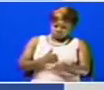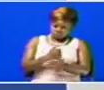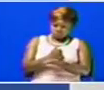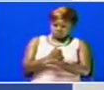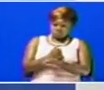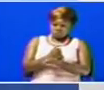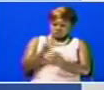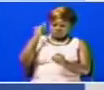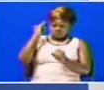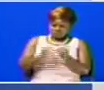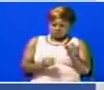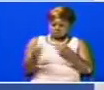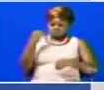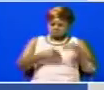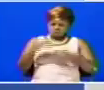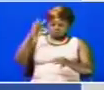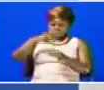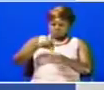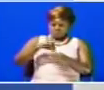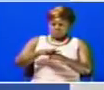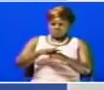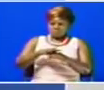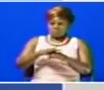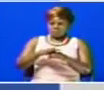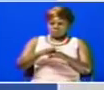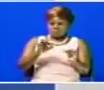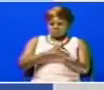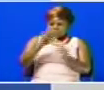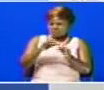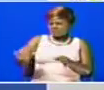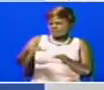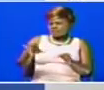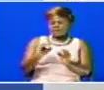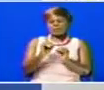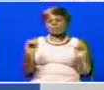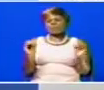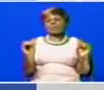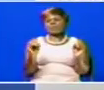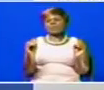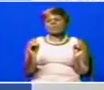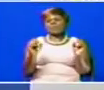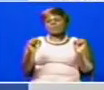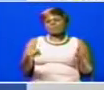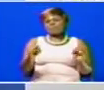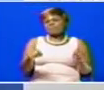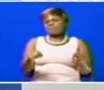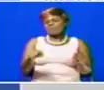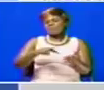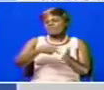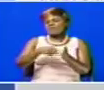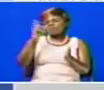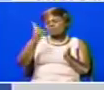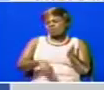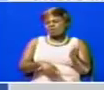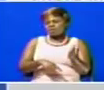end to electoral impunity in Kenya. No specific location has been cited, and this could mean the outfit